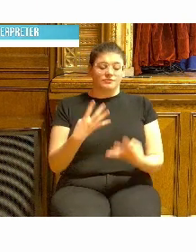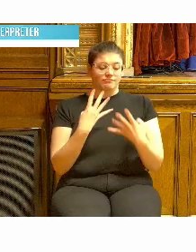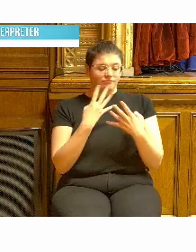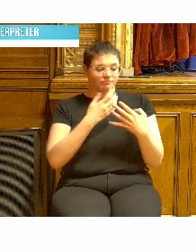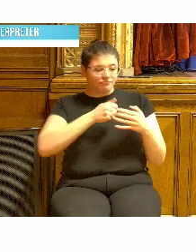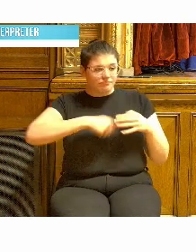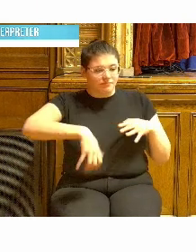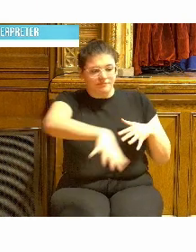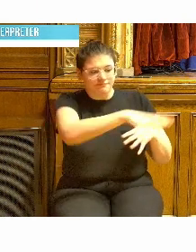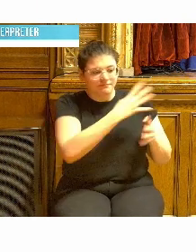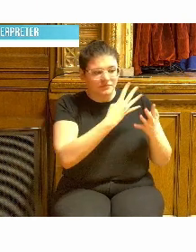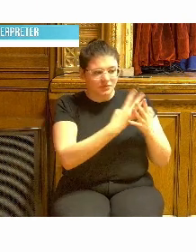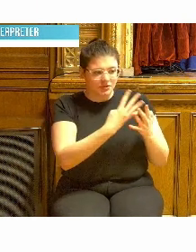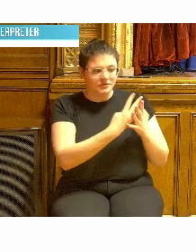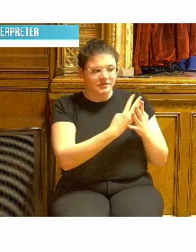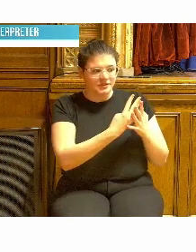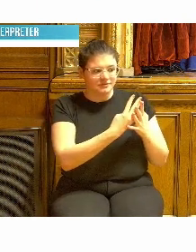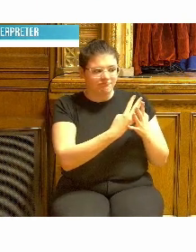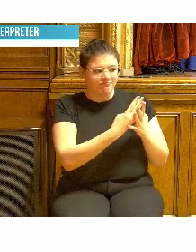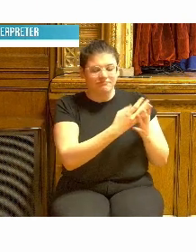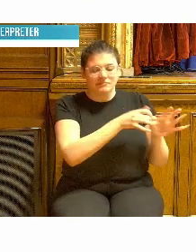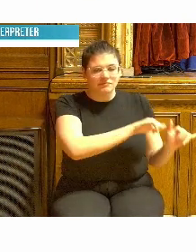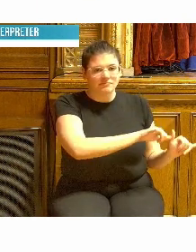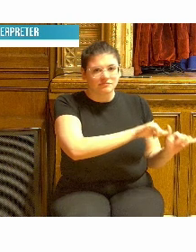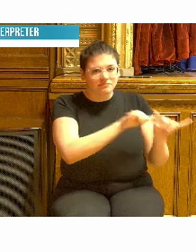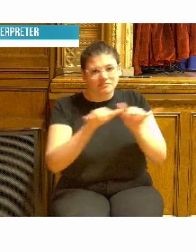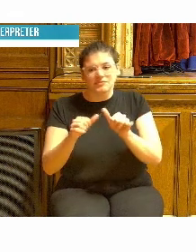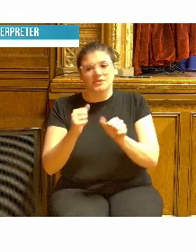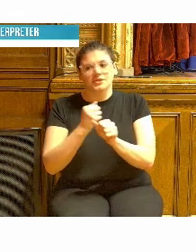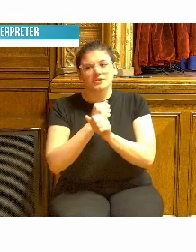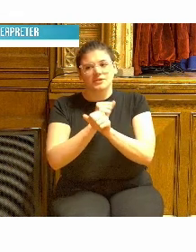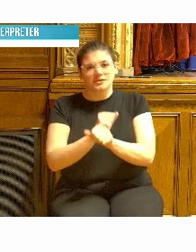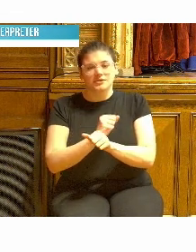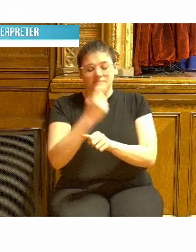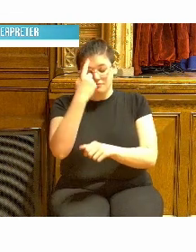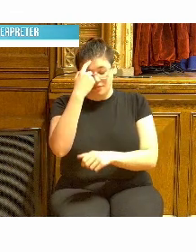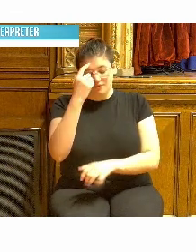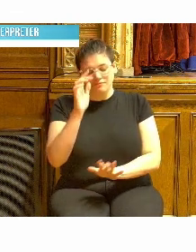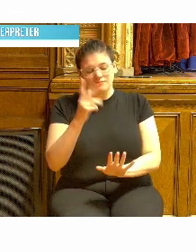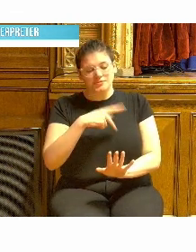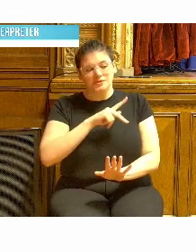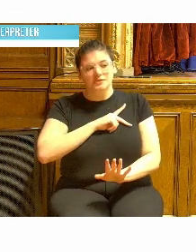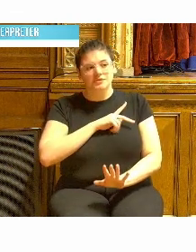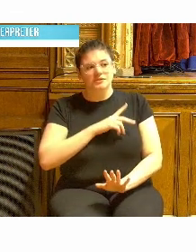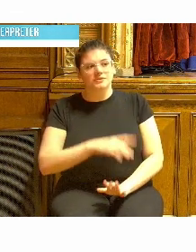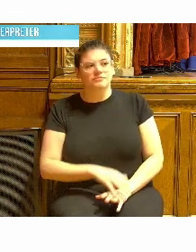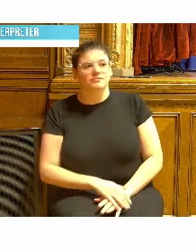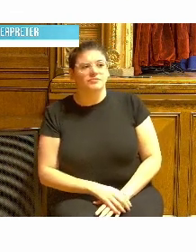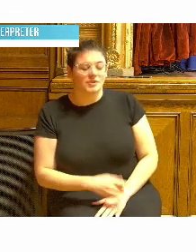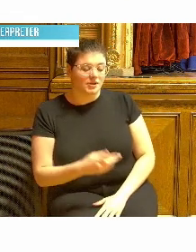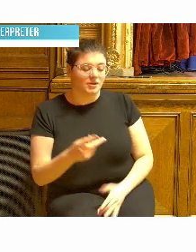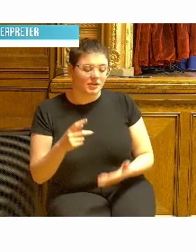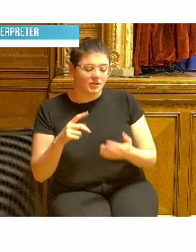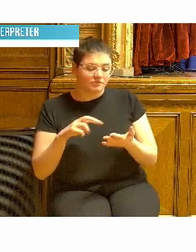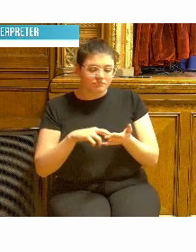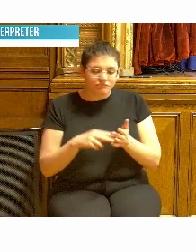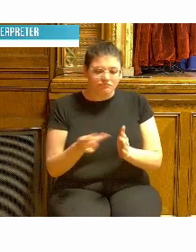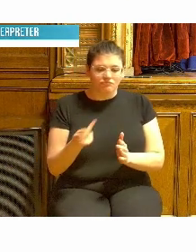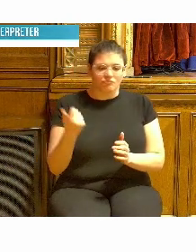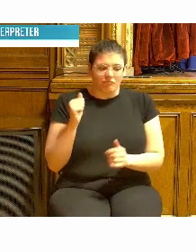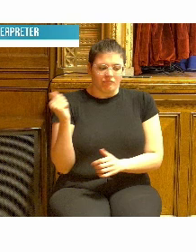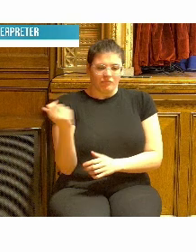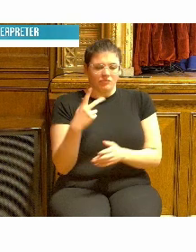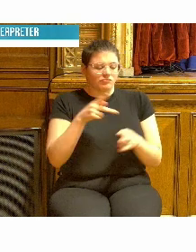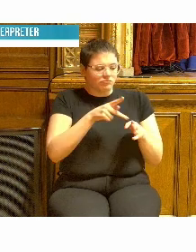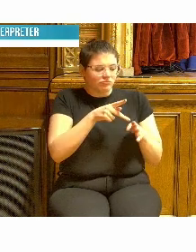mind. And reparations needs to address that. I mean, we have all of the professionals, all of the experts necessary